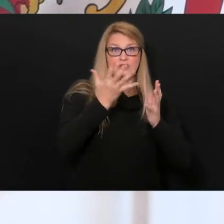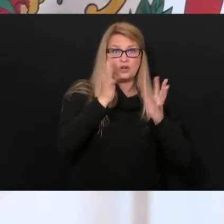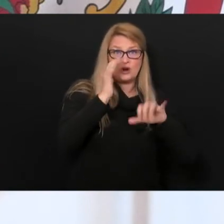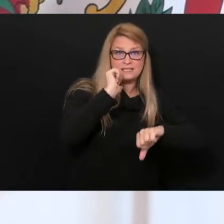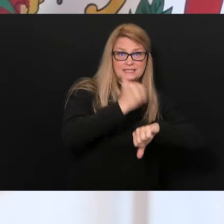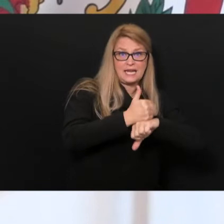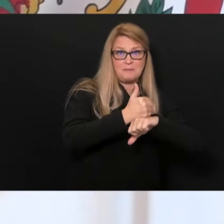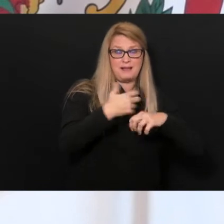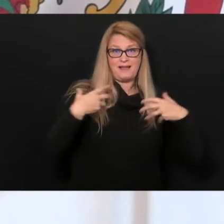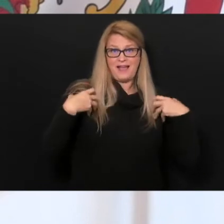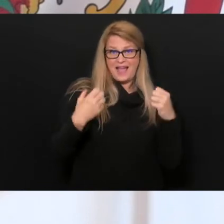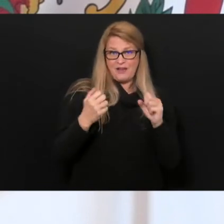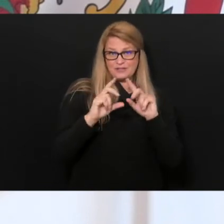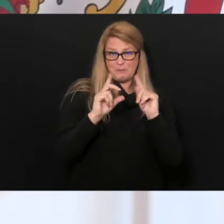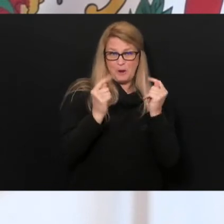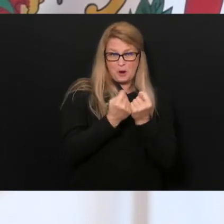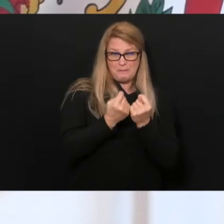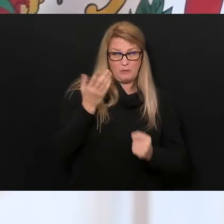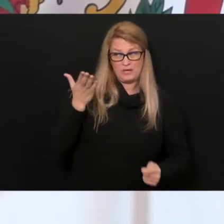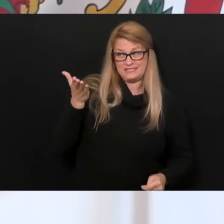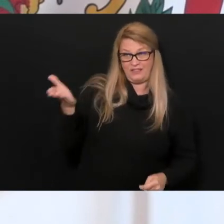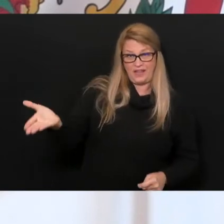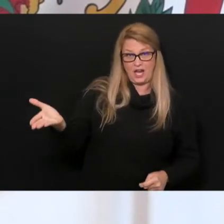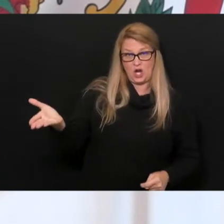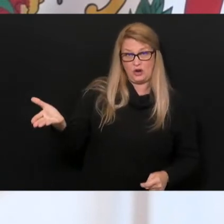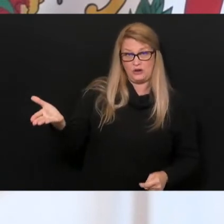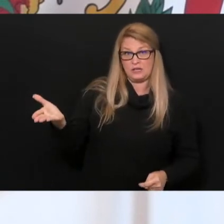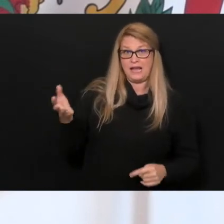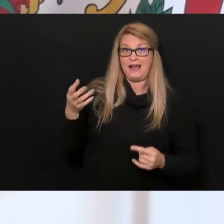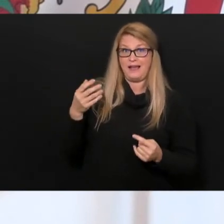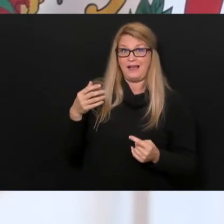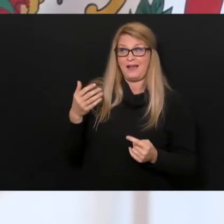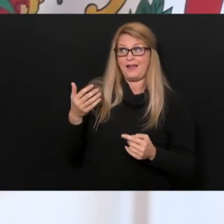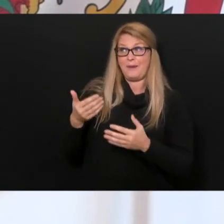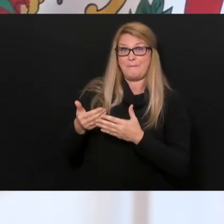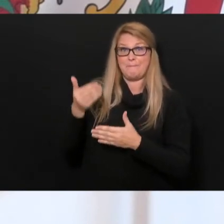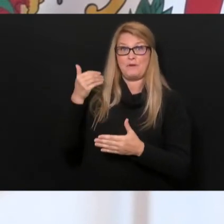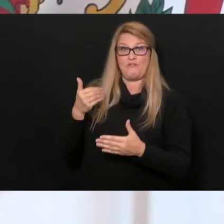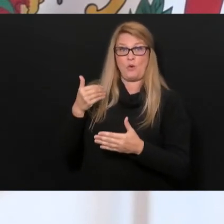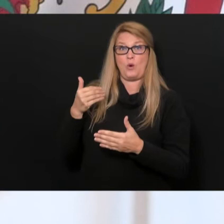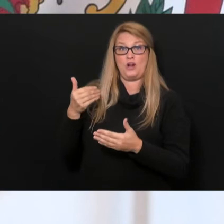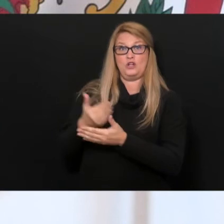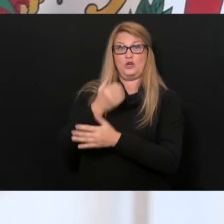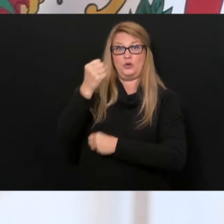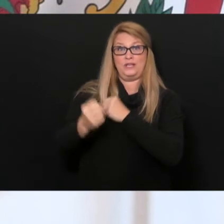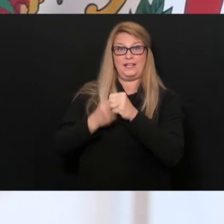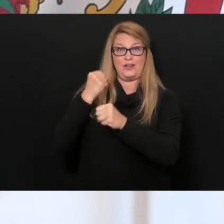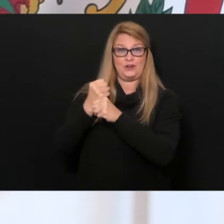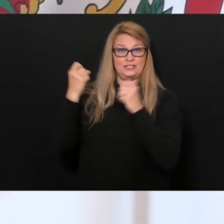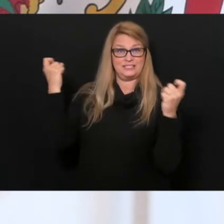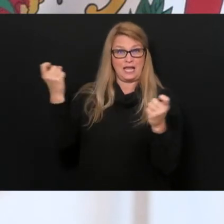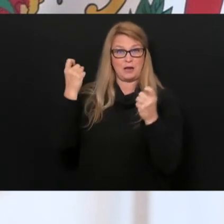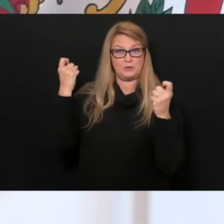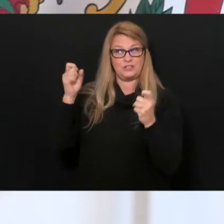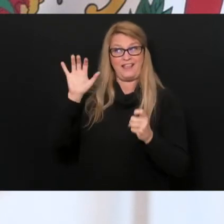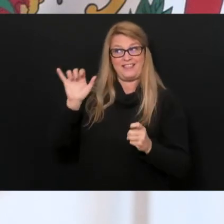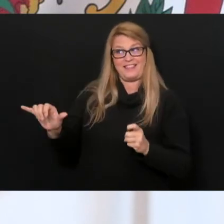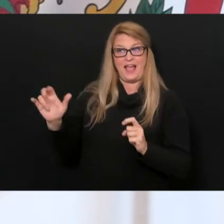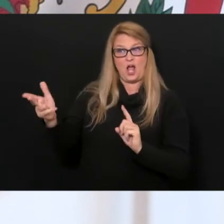know, came before the New Year's, celebration. It is a hotel in